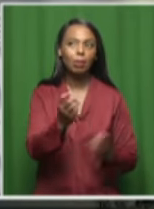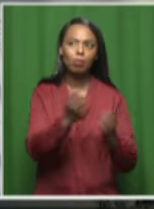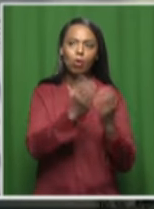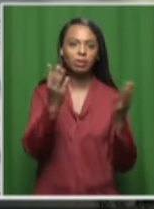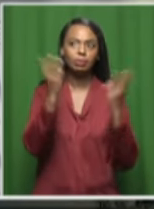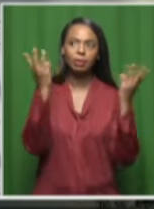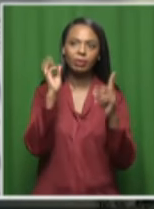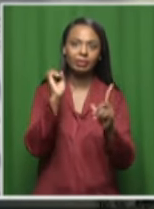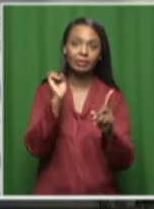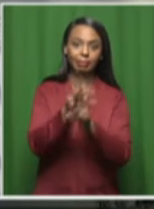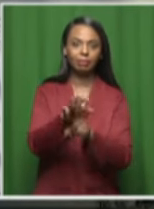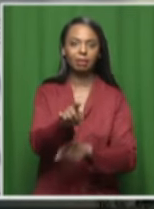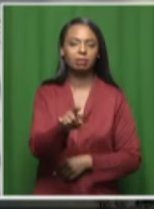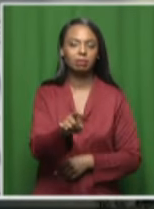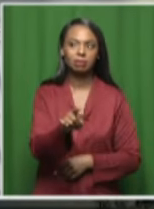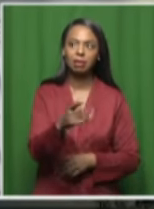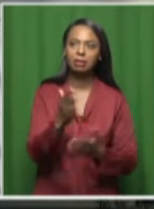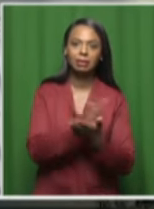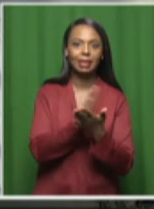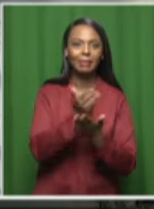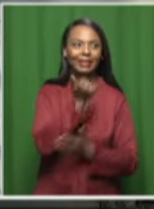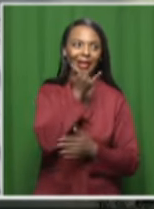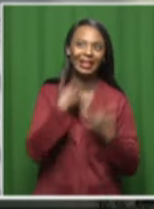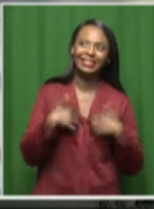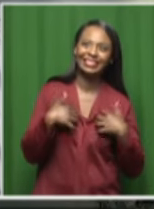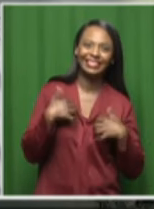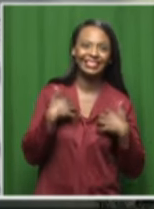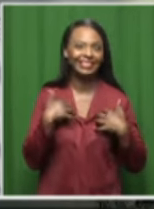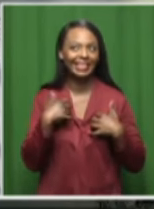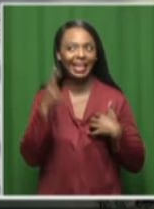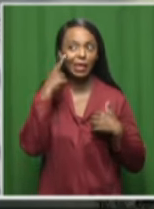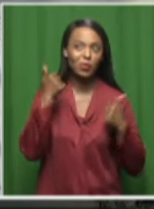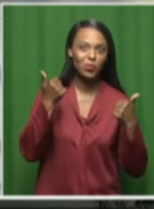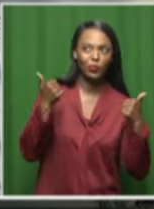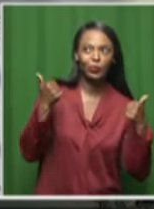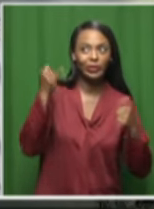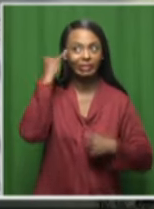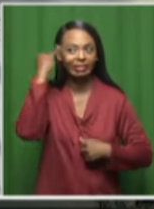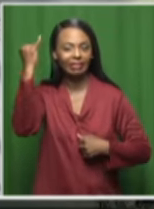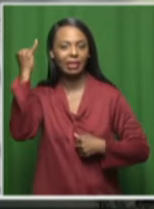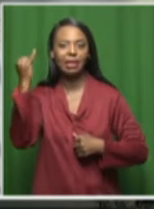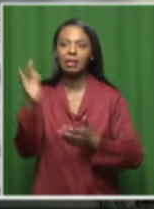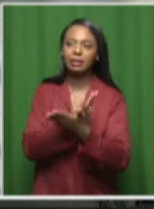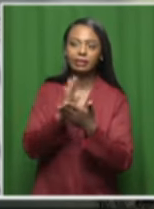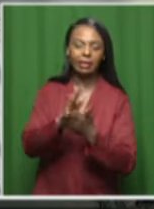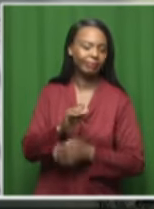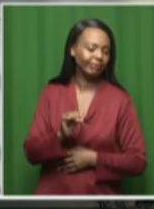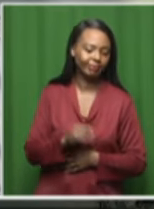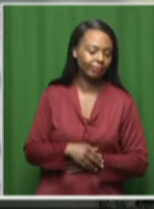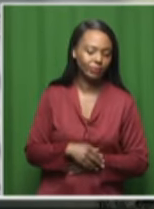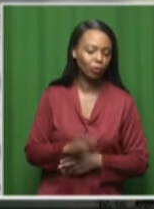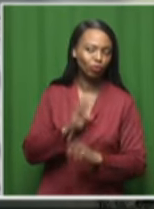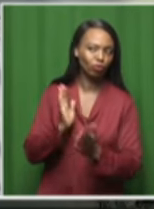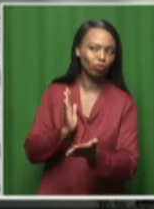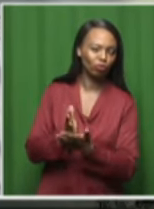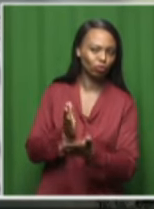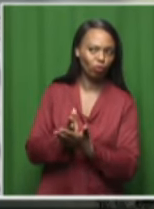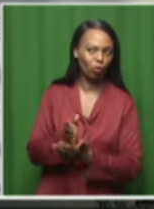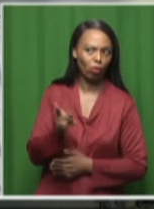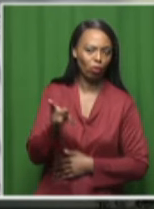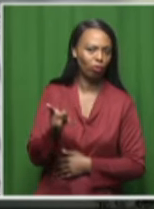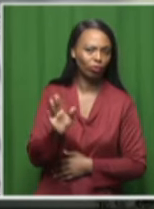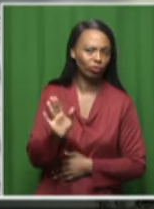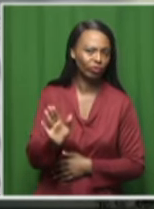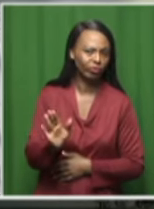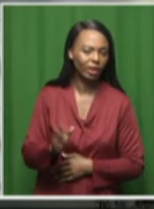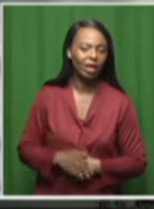people, and some people are very happy. They think this is a great move. Others are saying, I'm not too sure about it. Explain it to